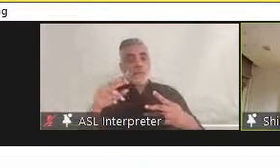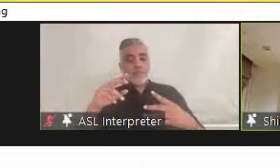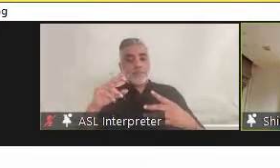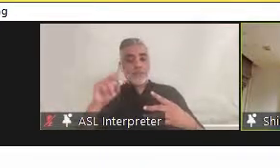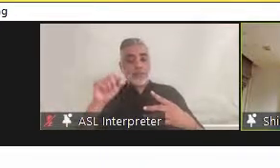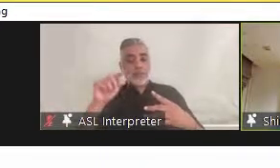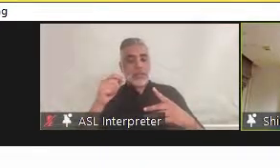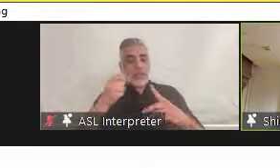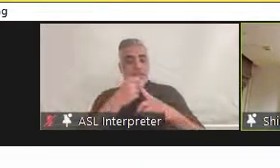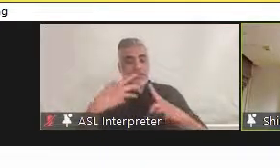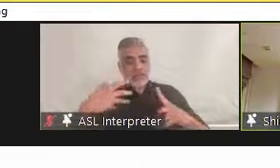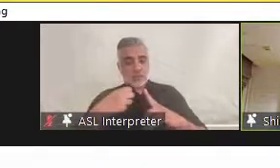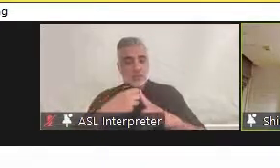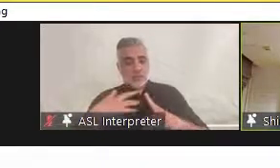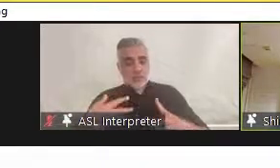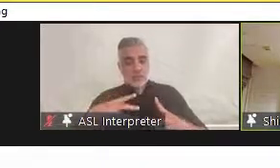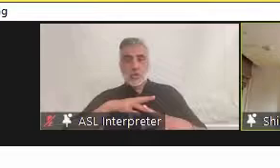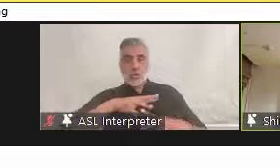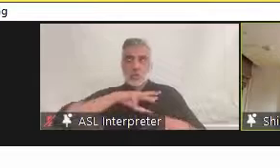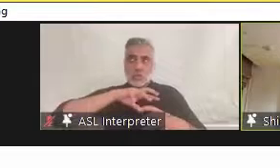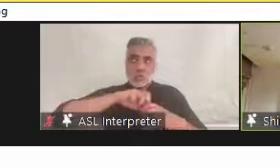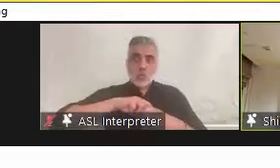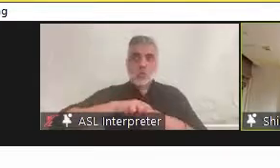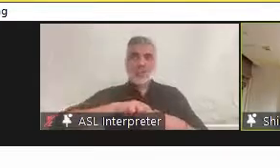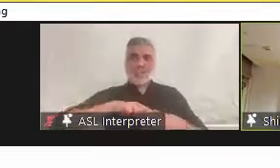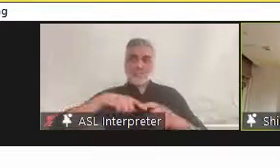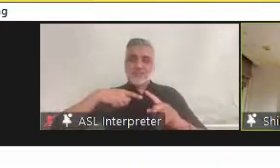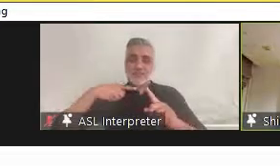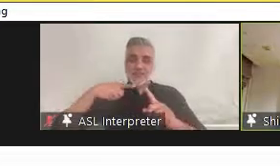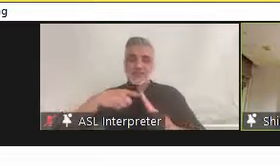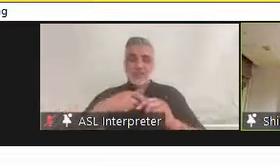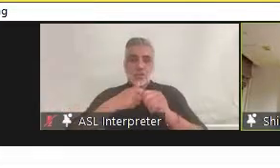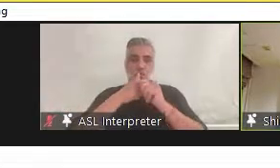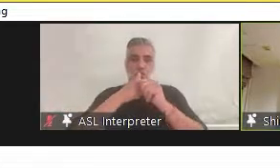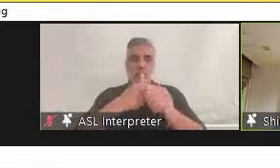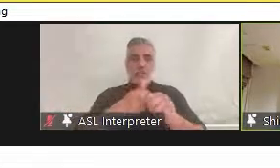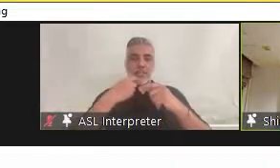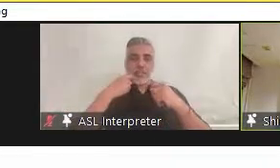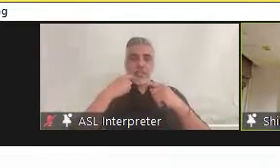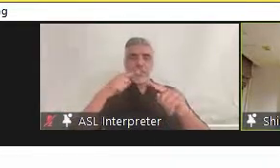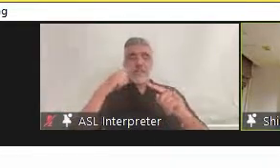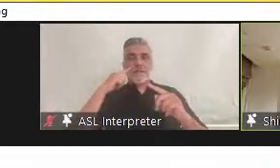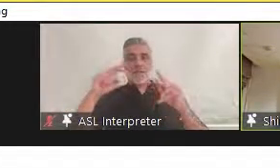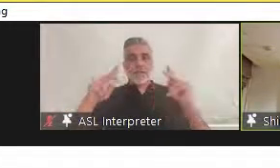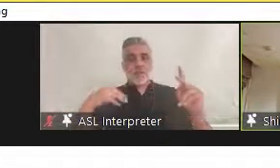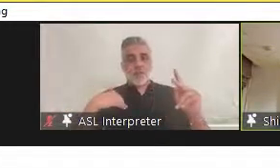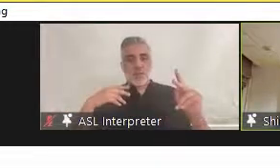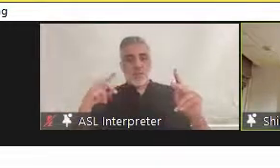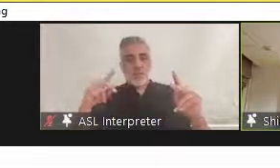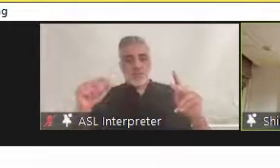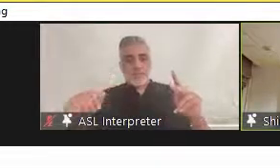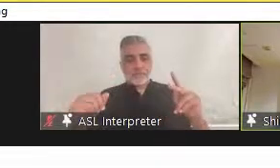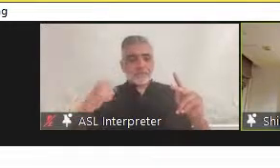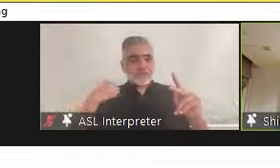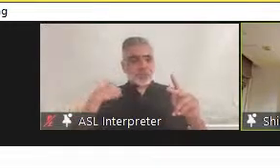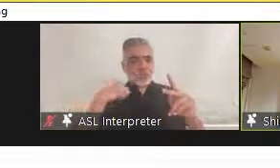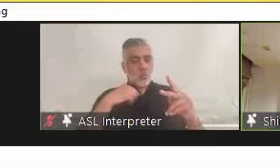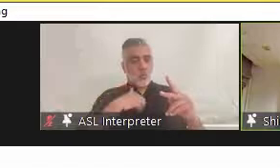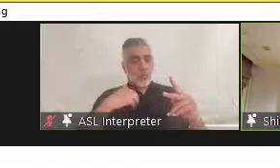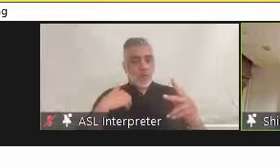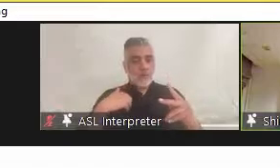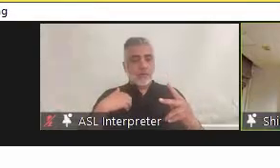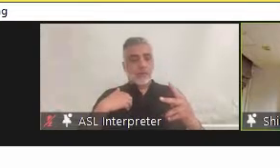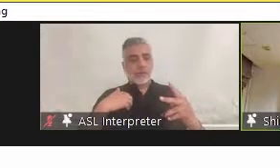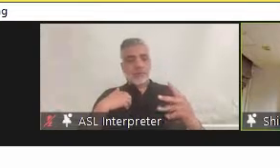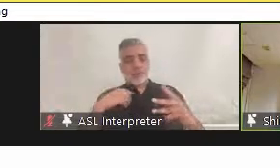to include, specifically track the achievement for the people with disabilities. So we have an PDO indicator